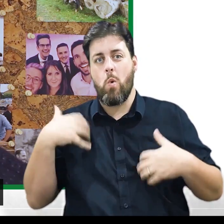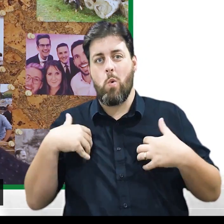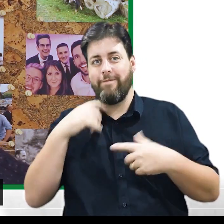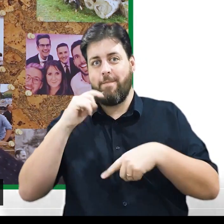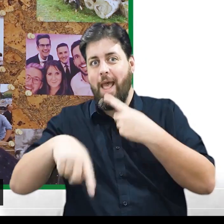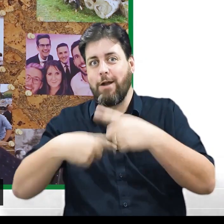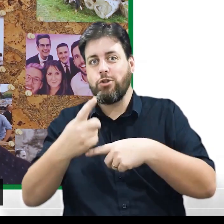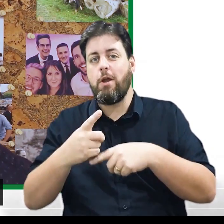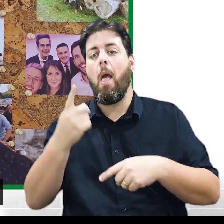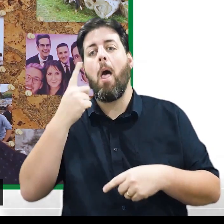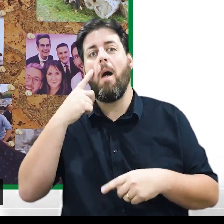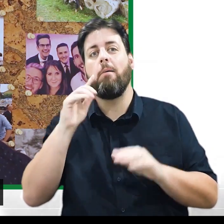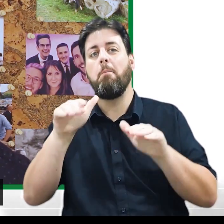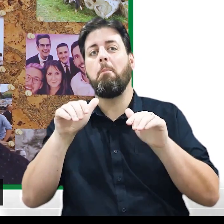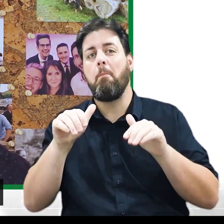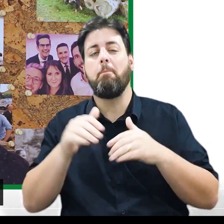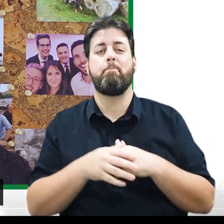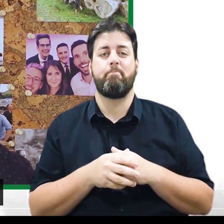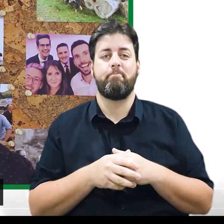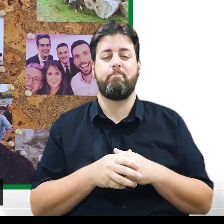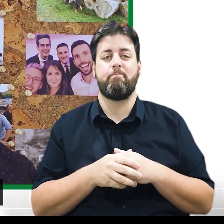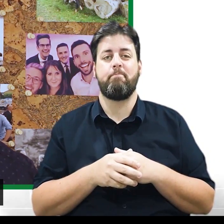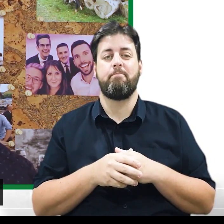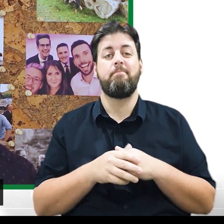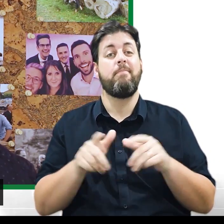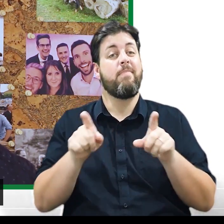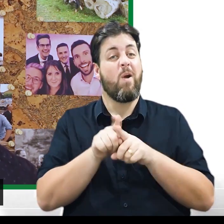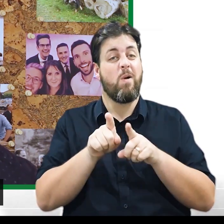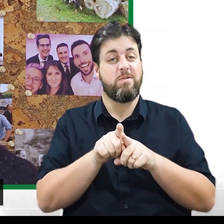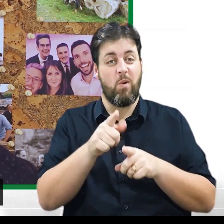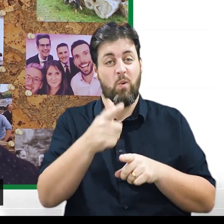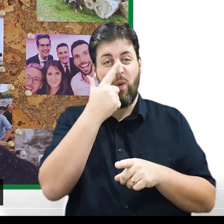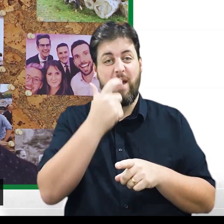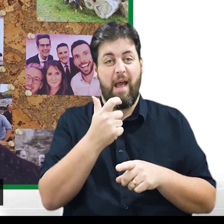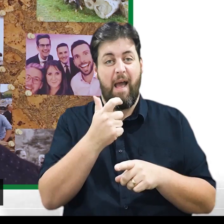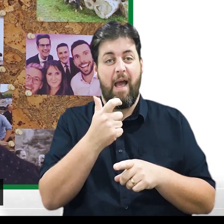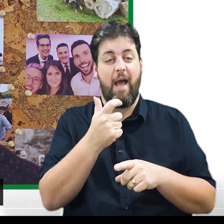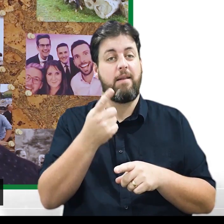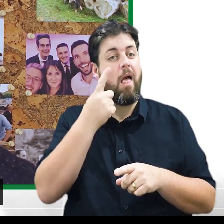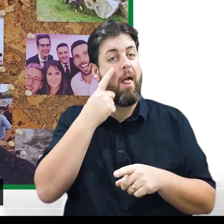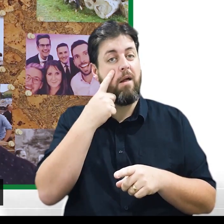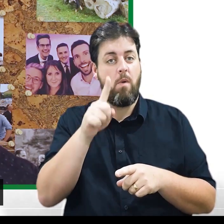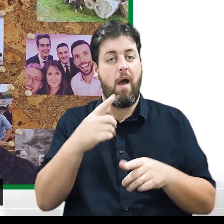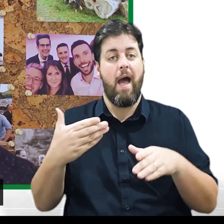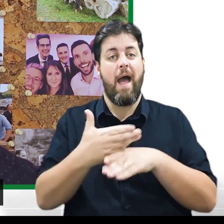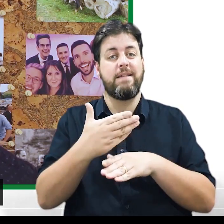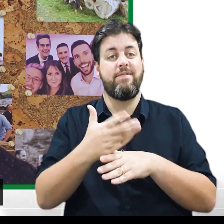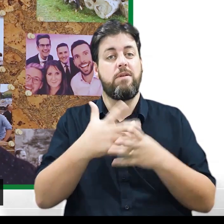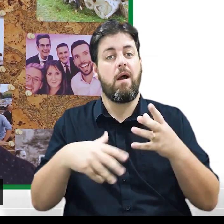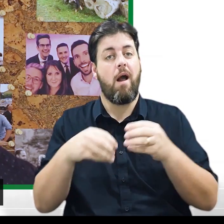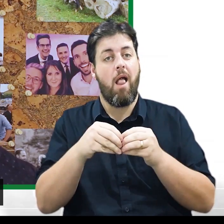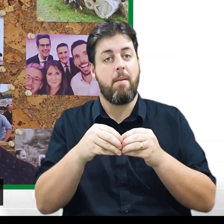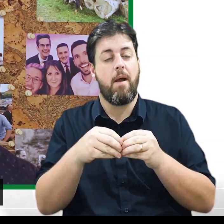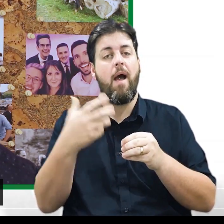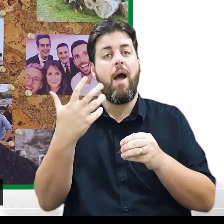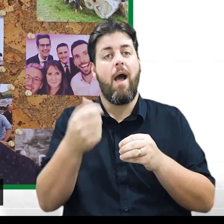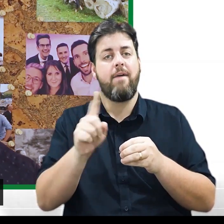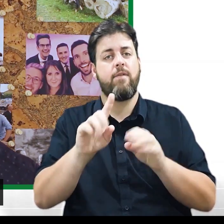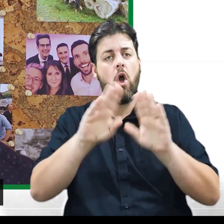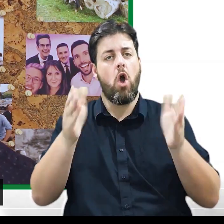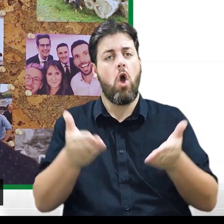there's a challenge there that you want to take on. You can also take part in all of the things in our activity club, including